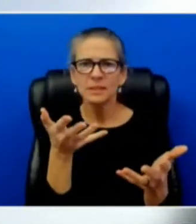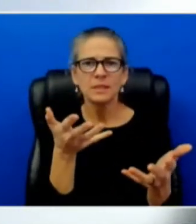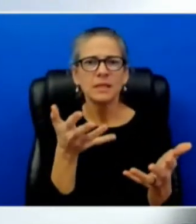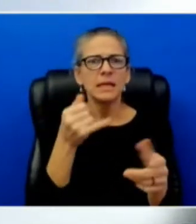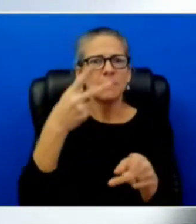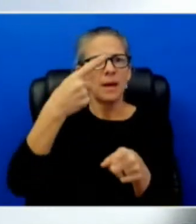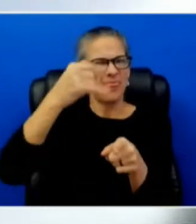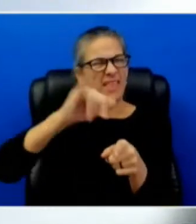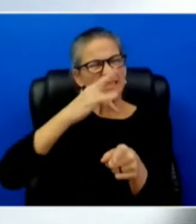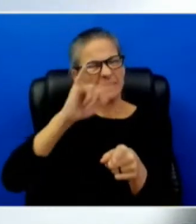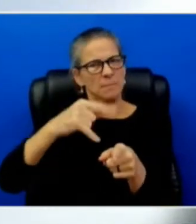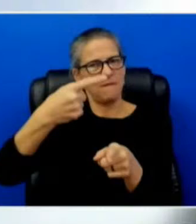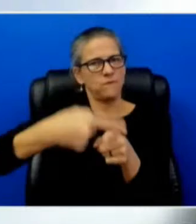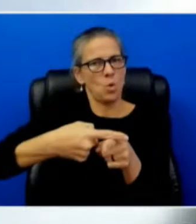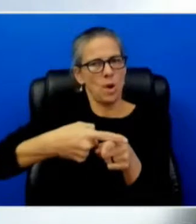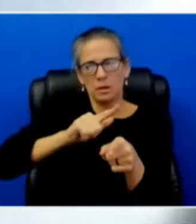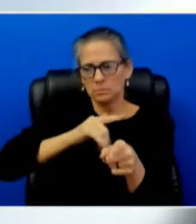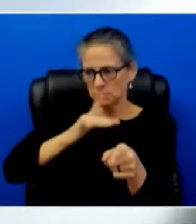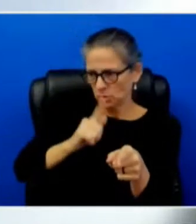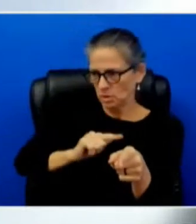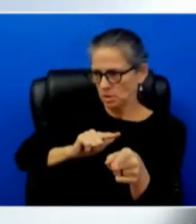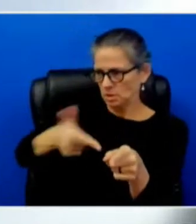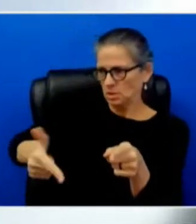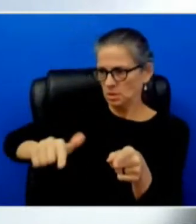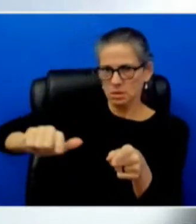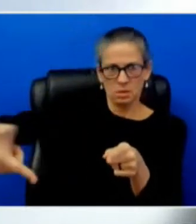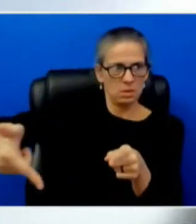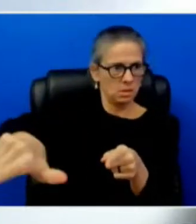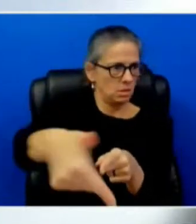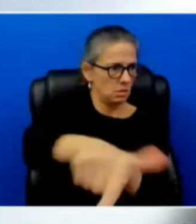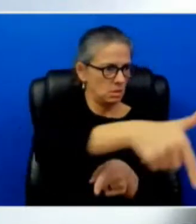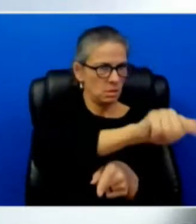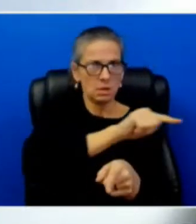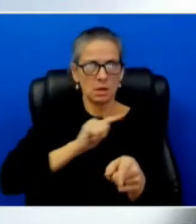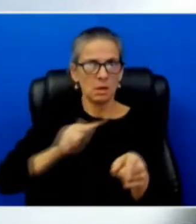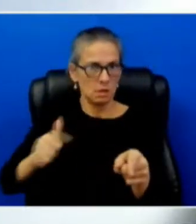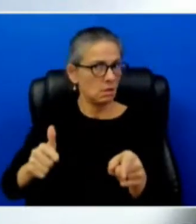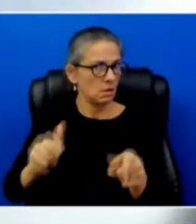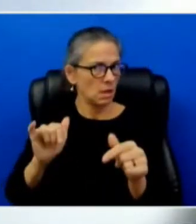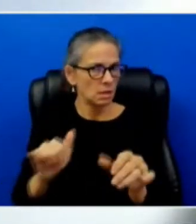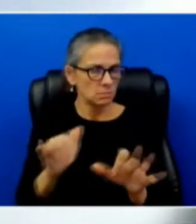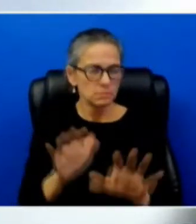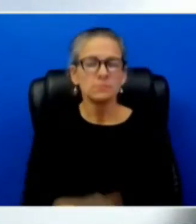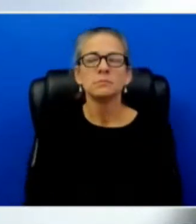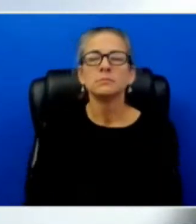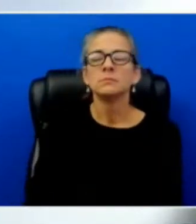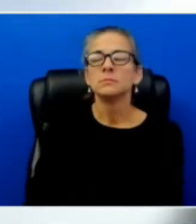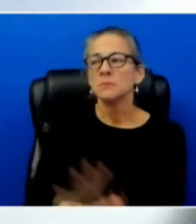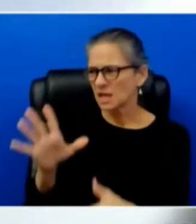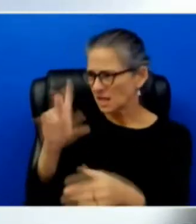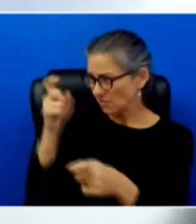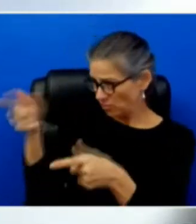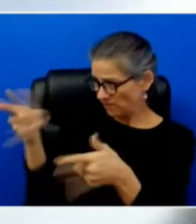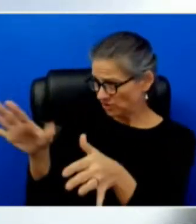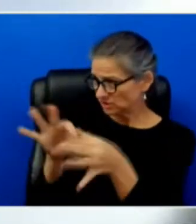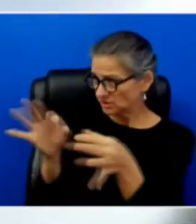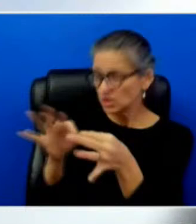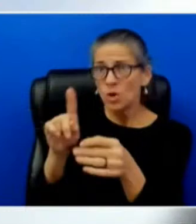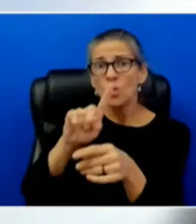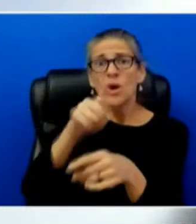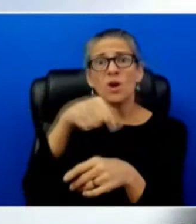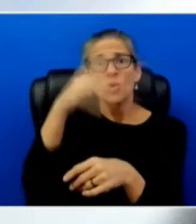you. You mentioned, I will say this, you mentioned that our interstates where we have had crashes, where we have